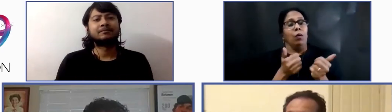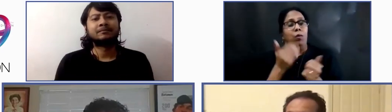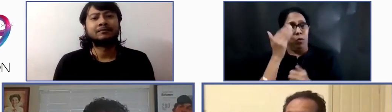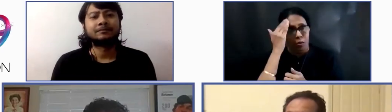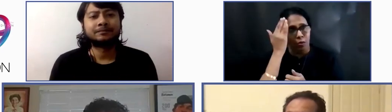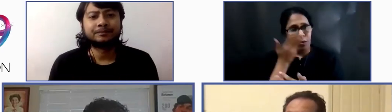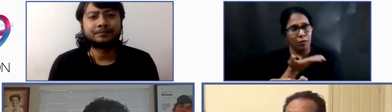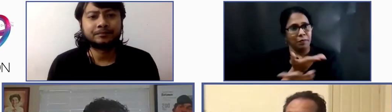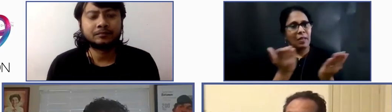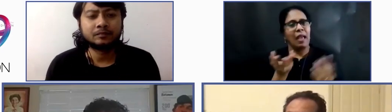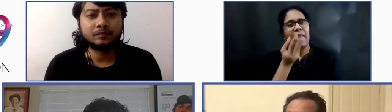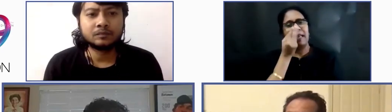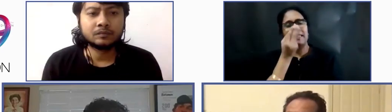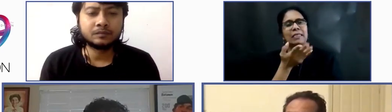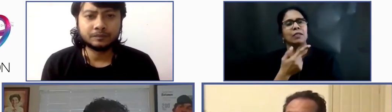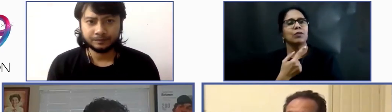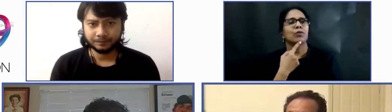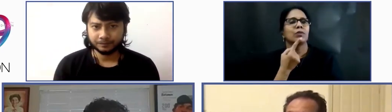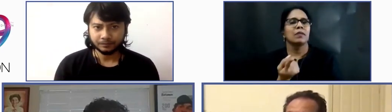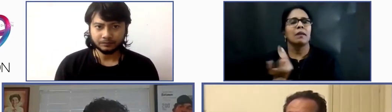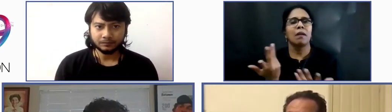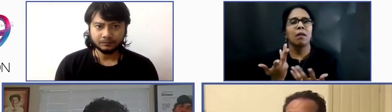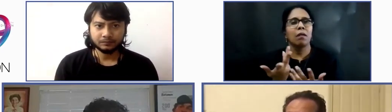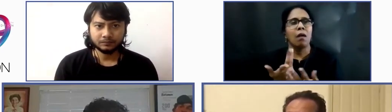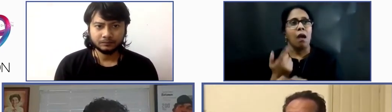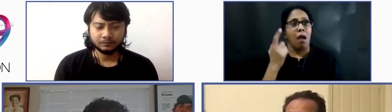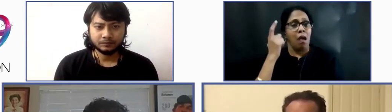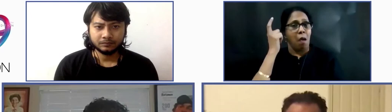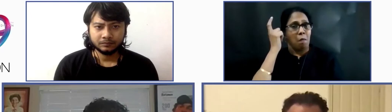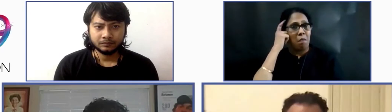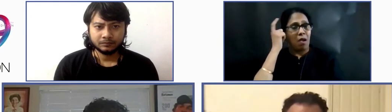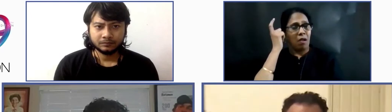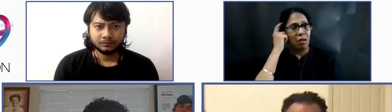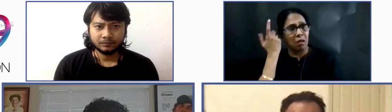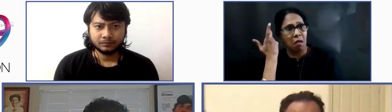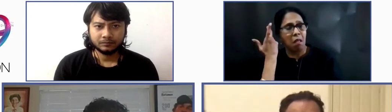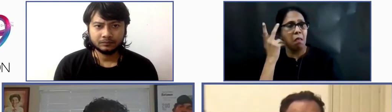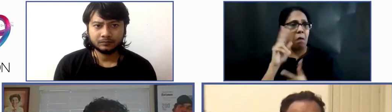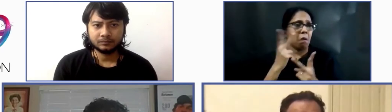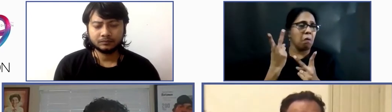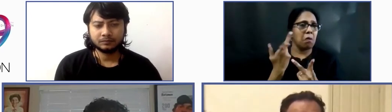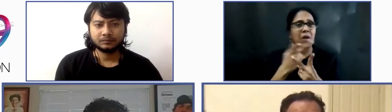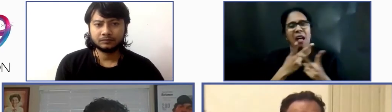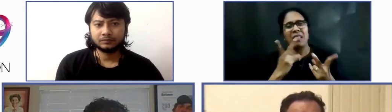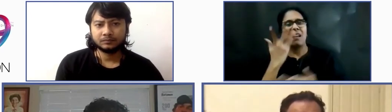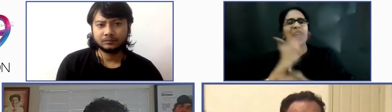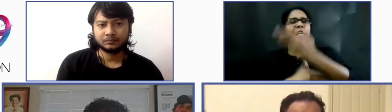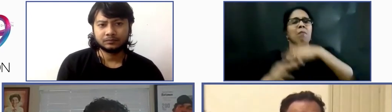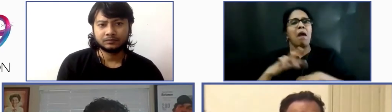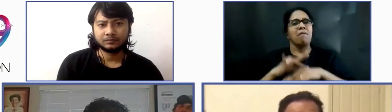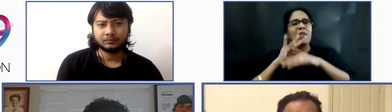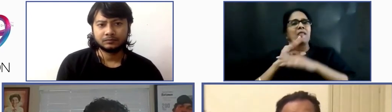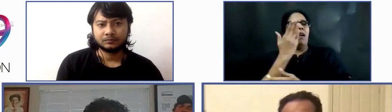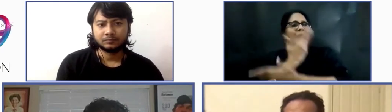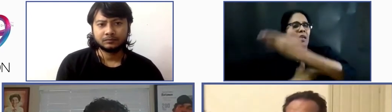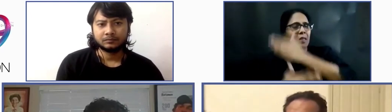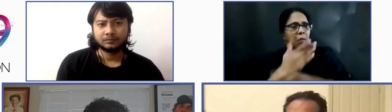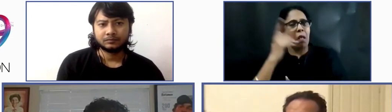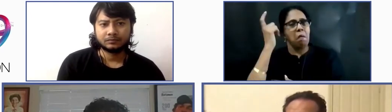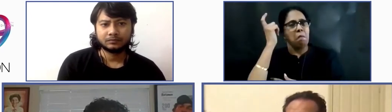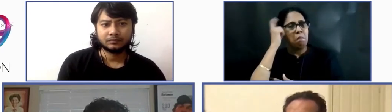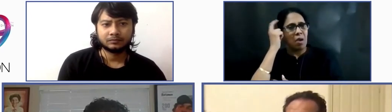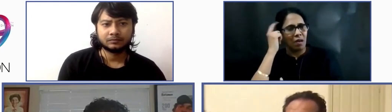to say that mental or other disabilities, physical disability, you can see mental